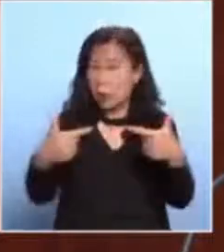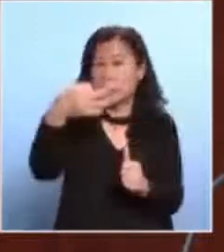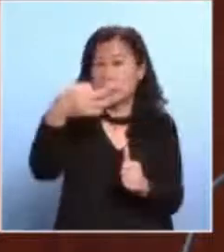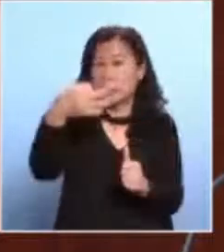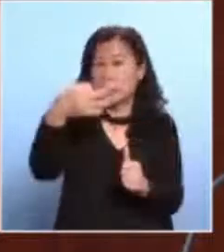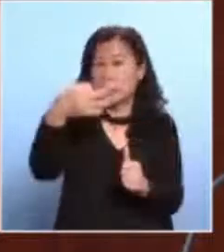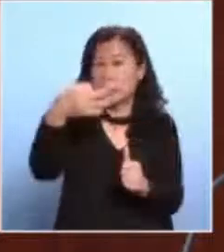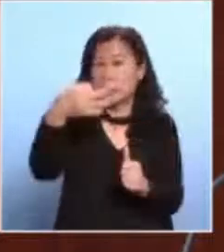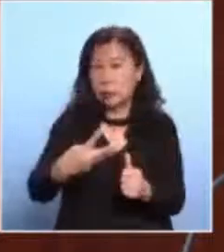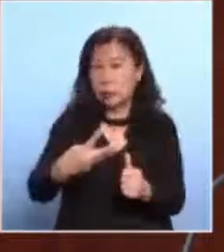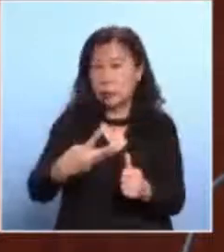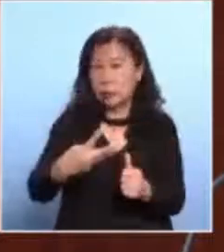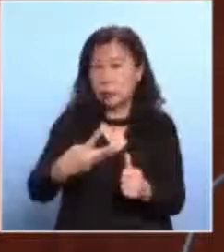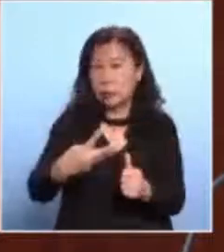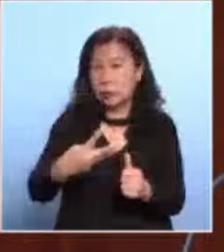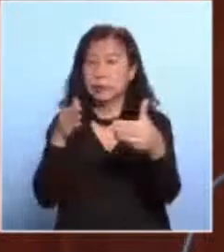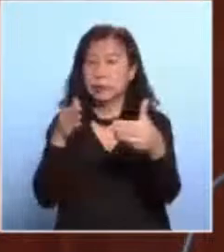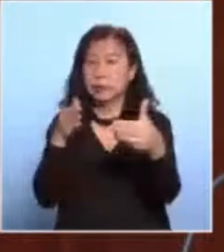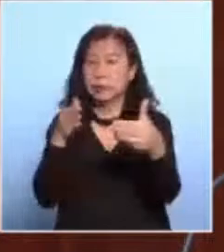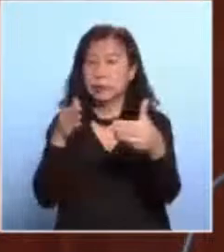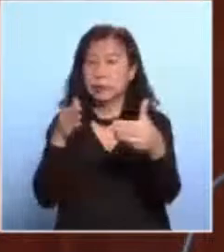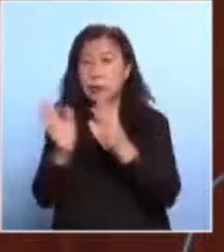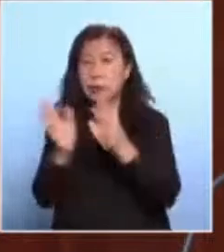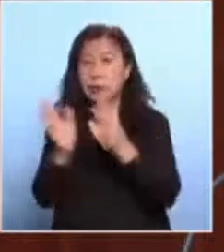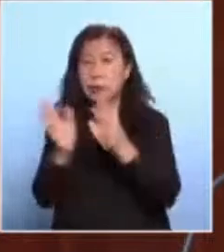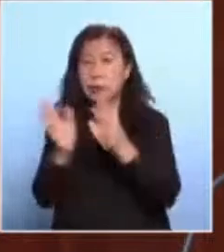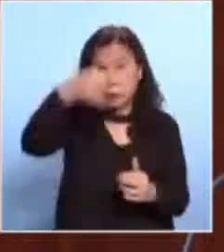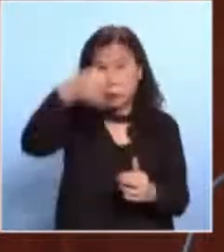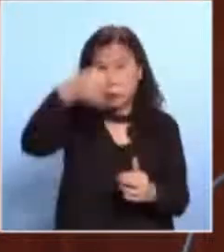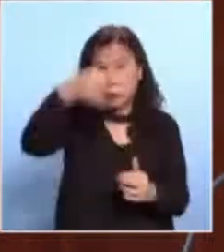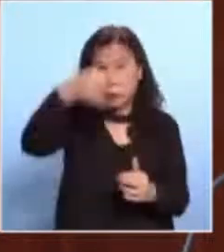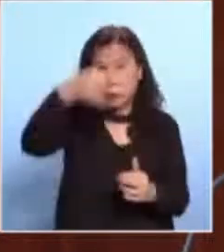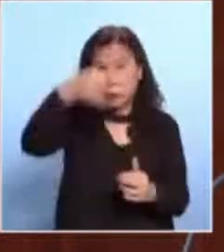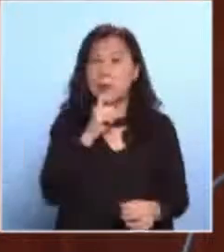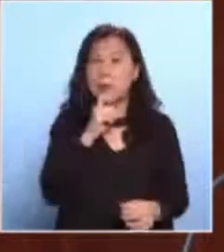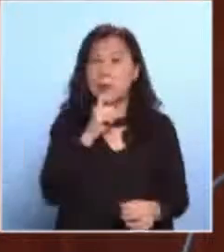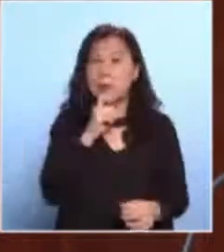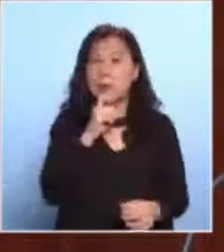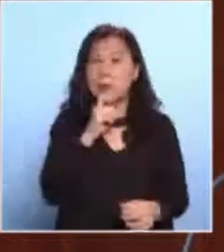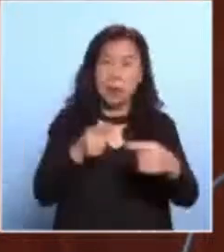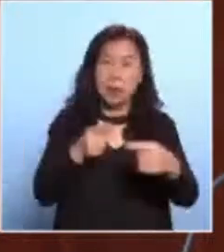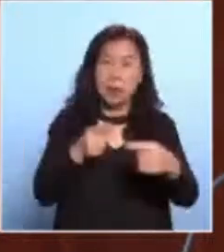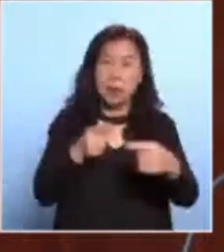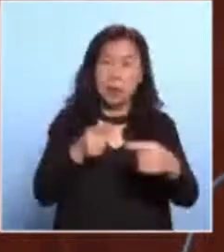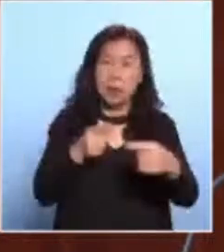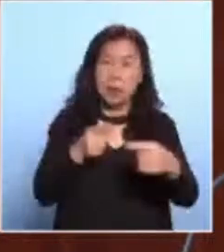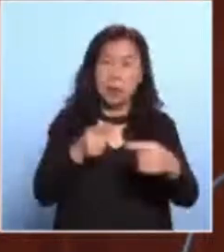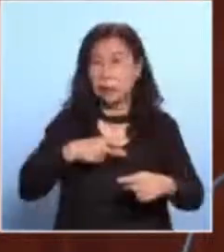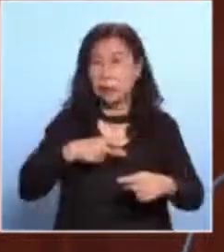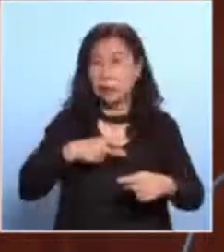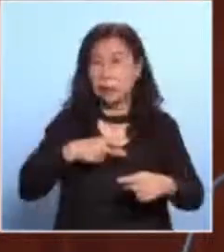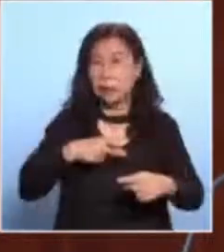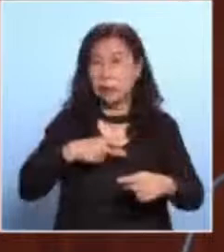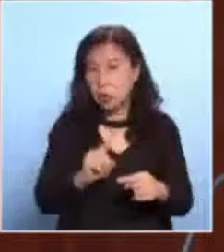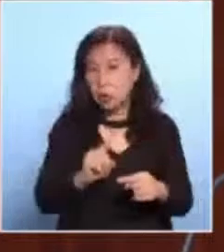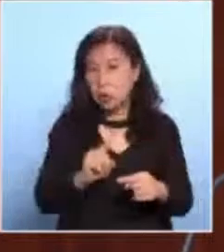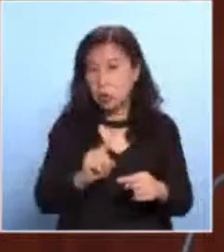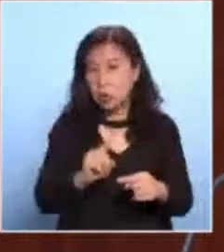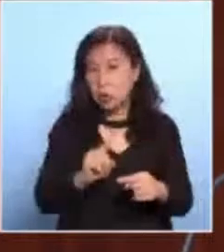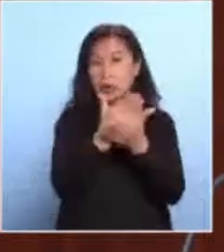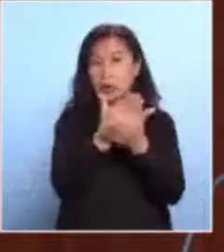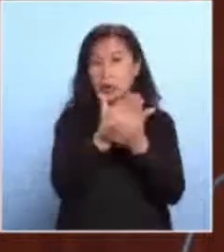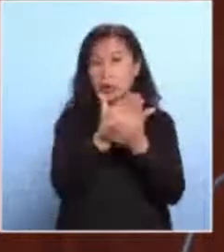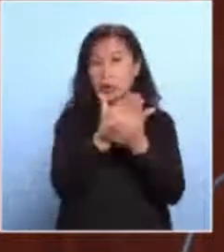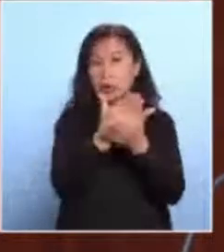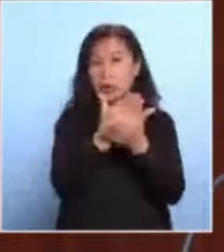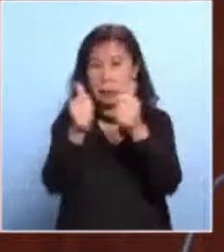In the coming year, the government will implement various targeted poverty alleviation projects catering to the needs